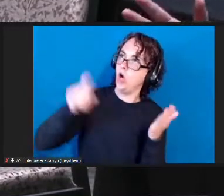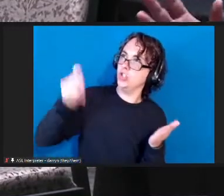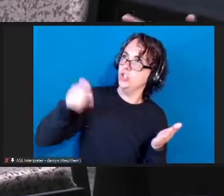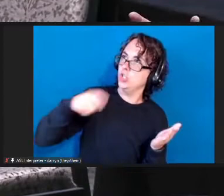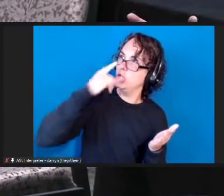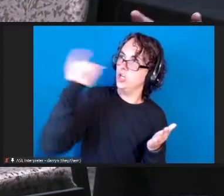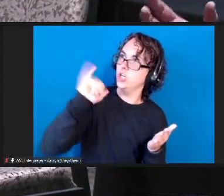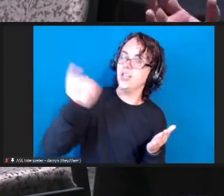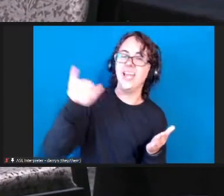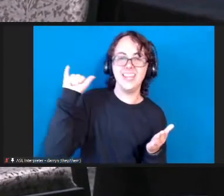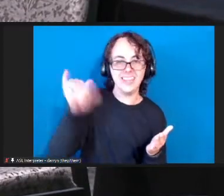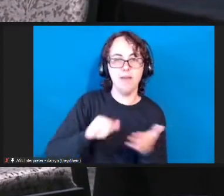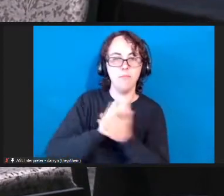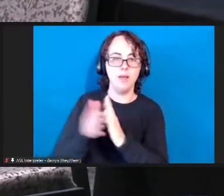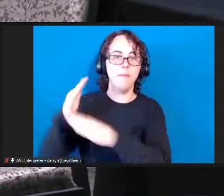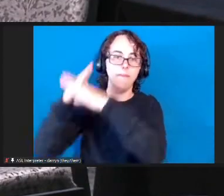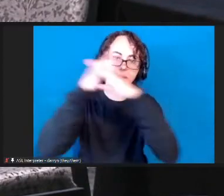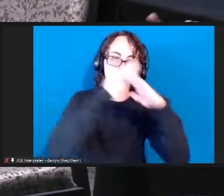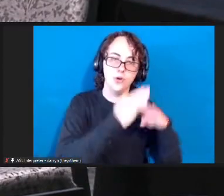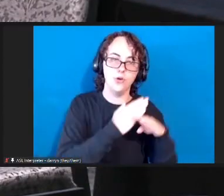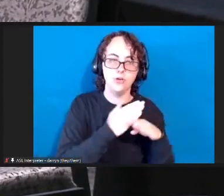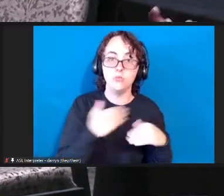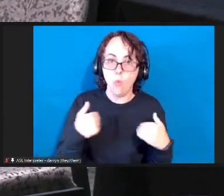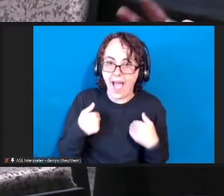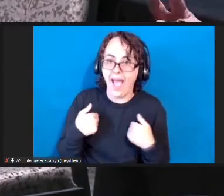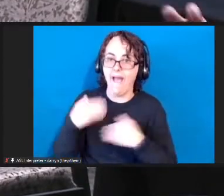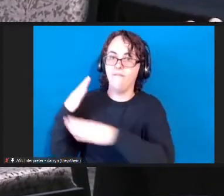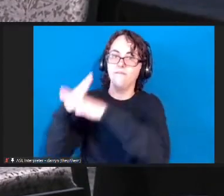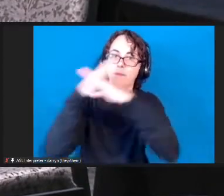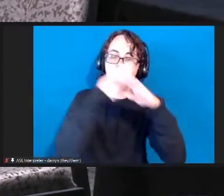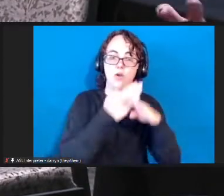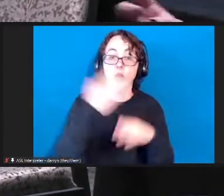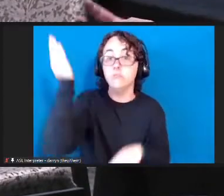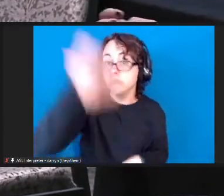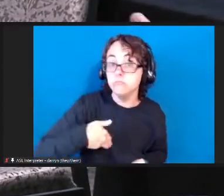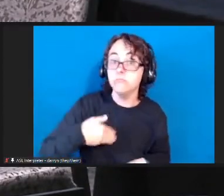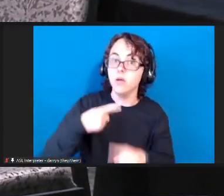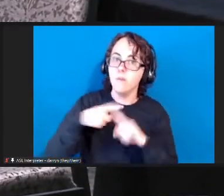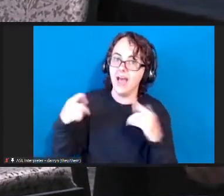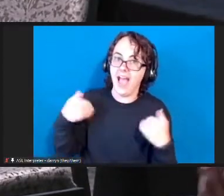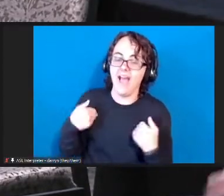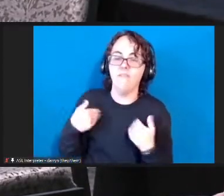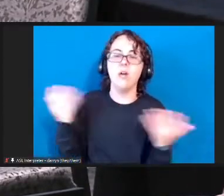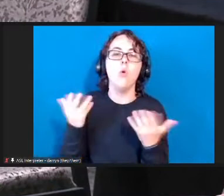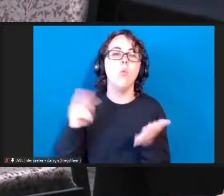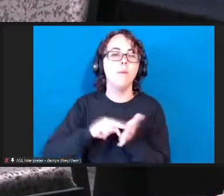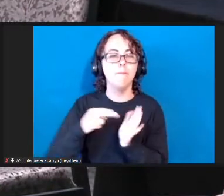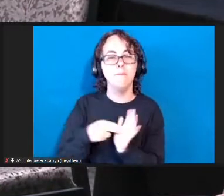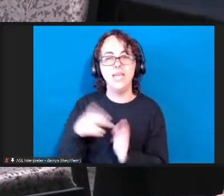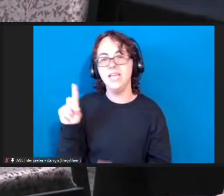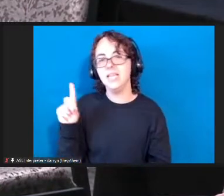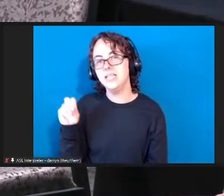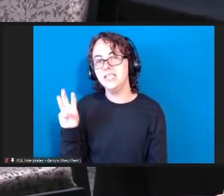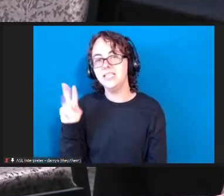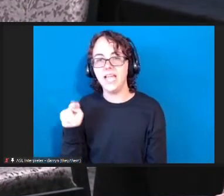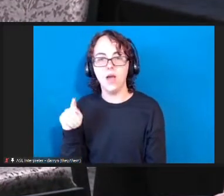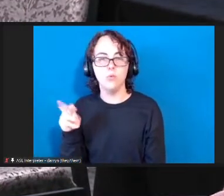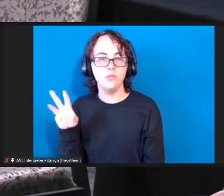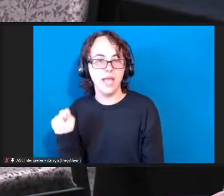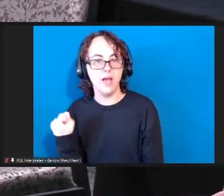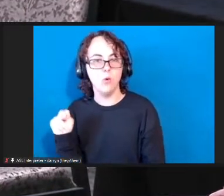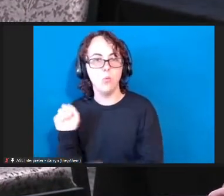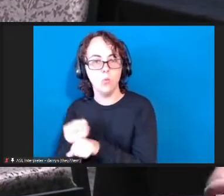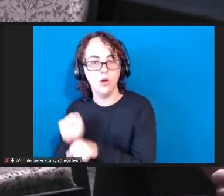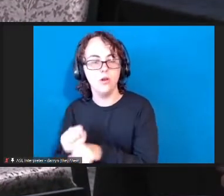an inherent barrier or an invisible barrier between what is perceived as like downtown or uptown. So I'd like to